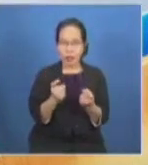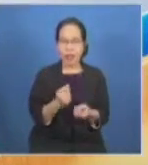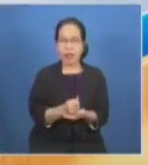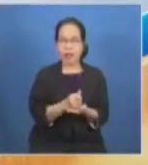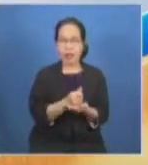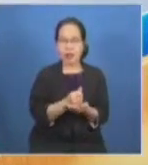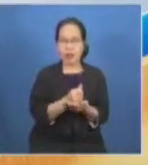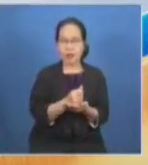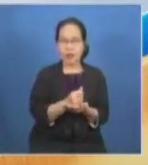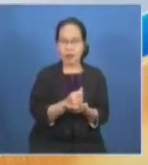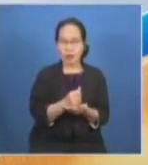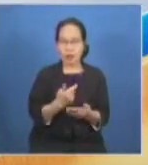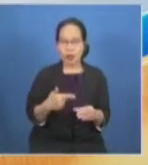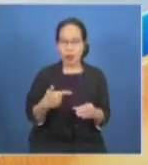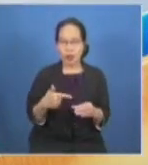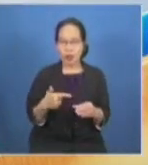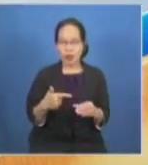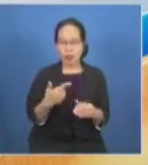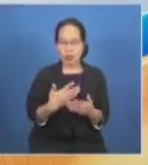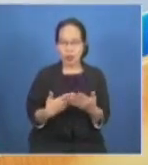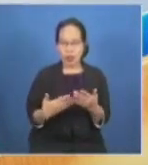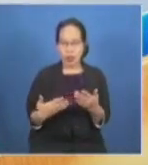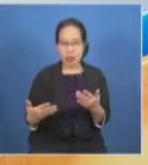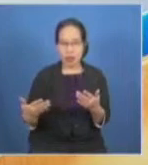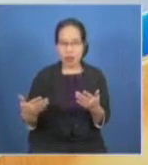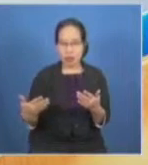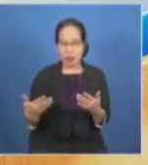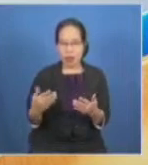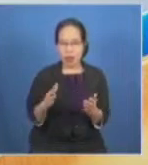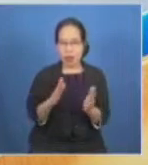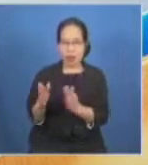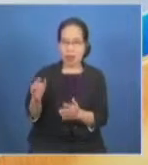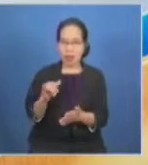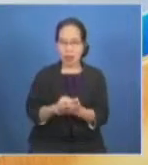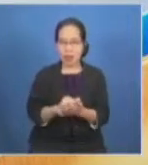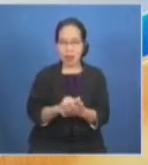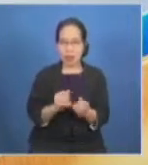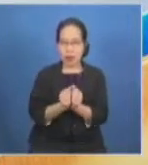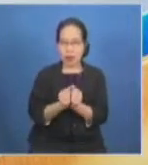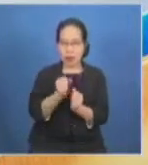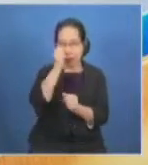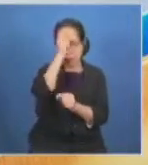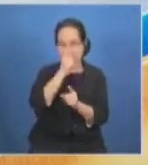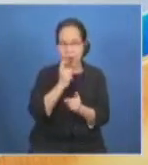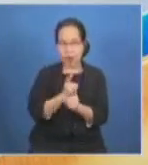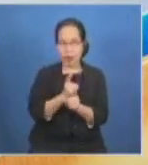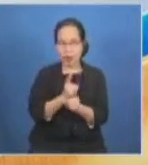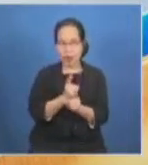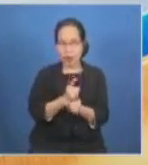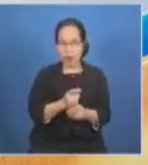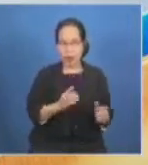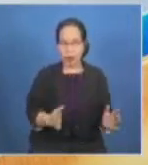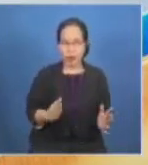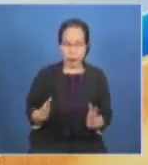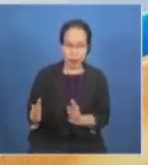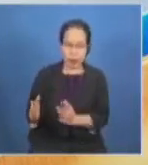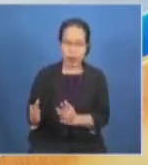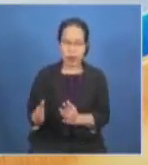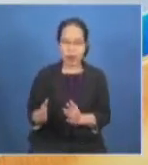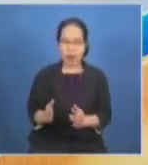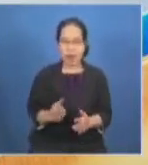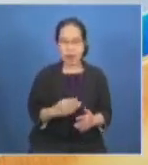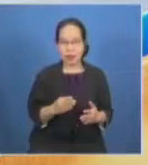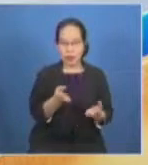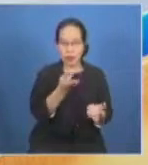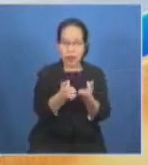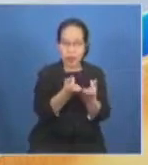were the beneficiaries of grocery items. And apart from that, together with our brethren in preparing